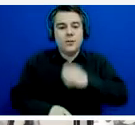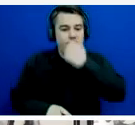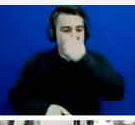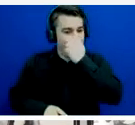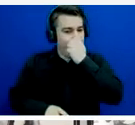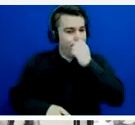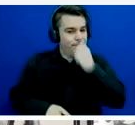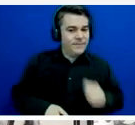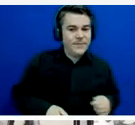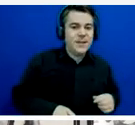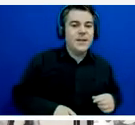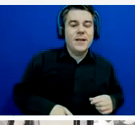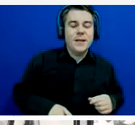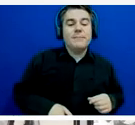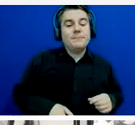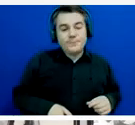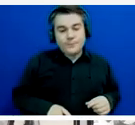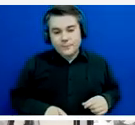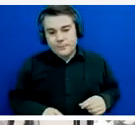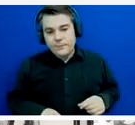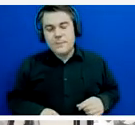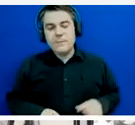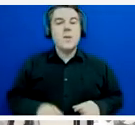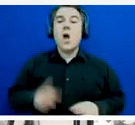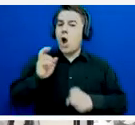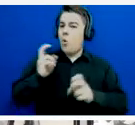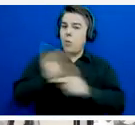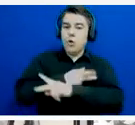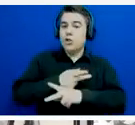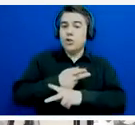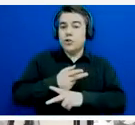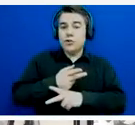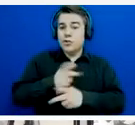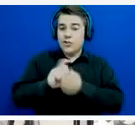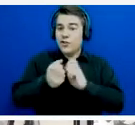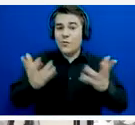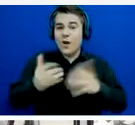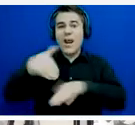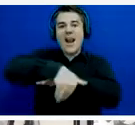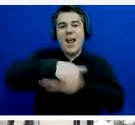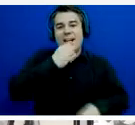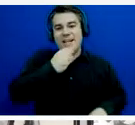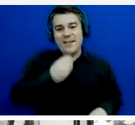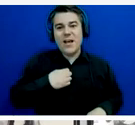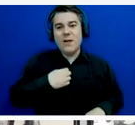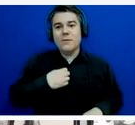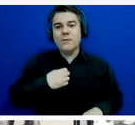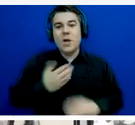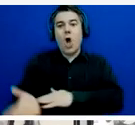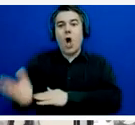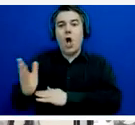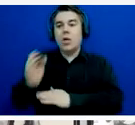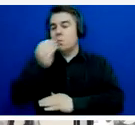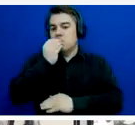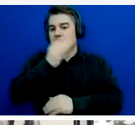had gone from the hardest habit for me to break was my nighttime eating, because I would basically starve myself all day, and then I would get the